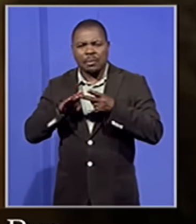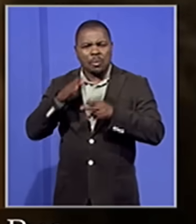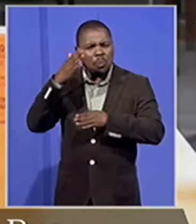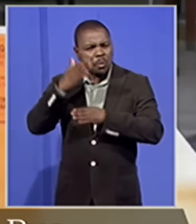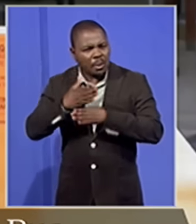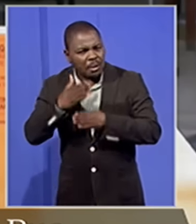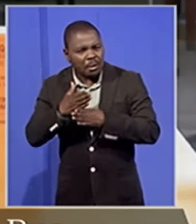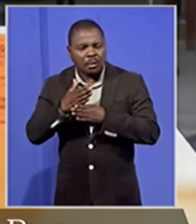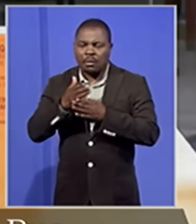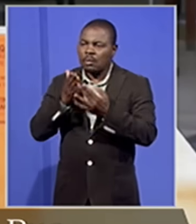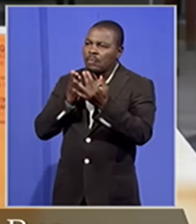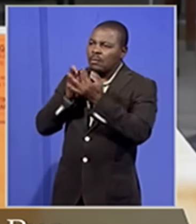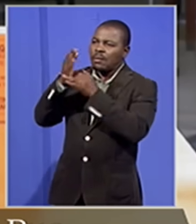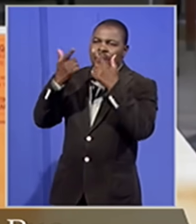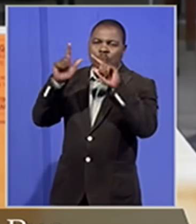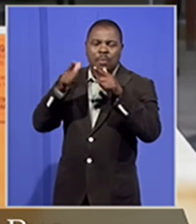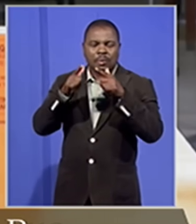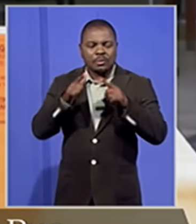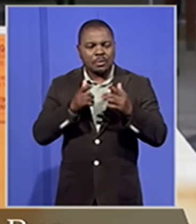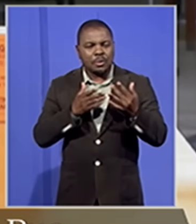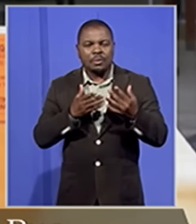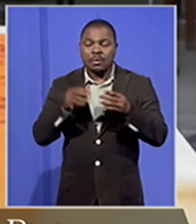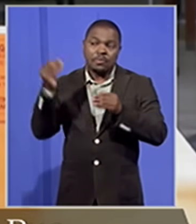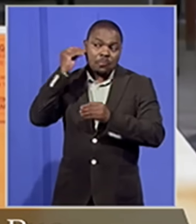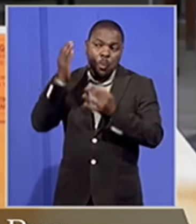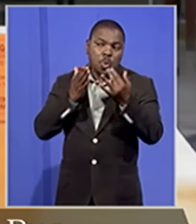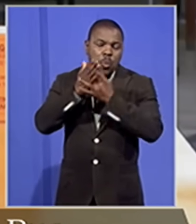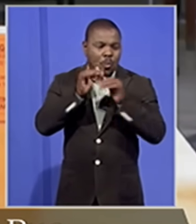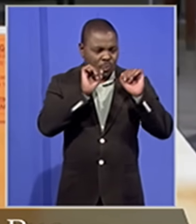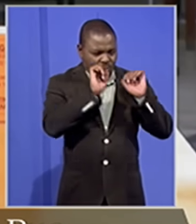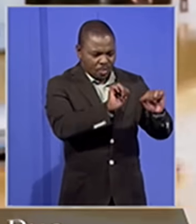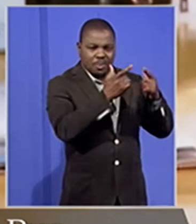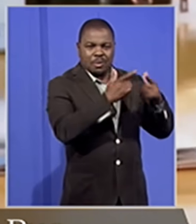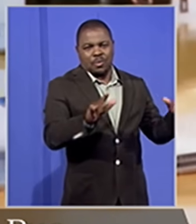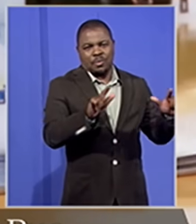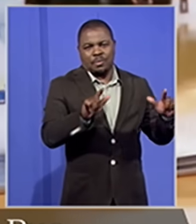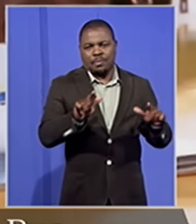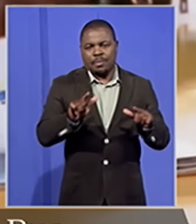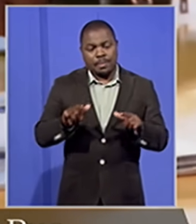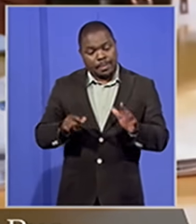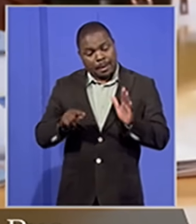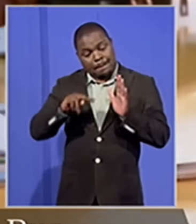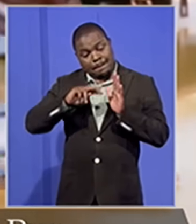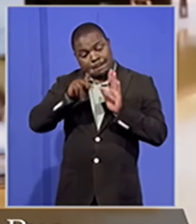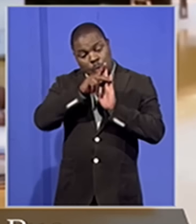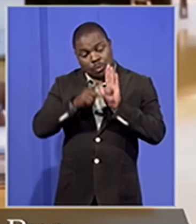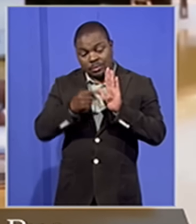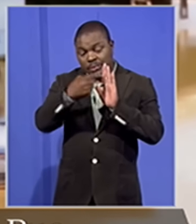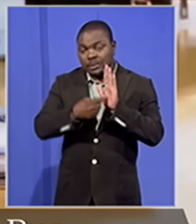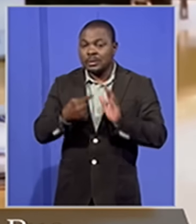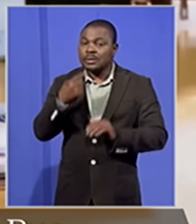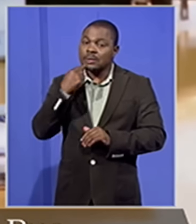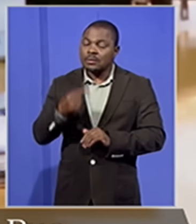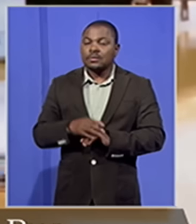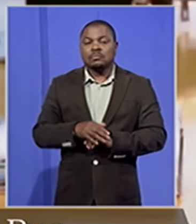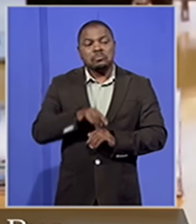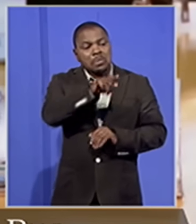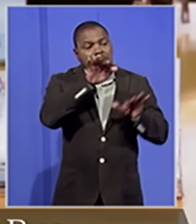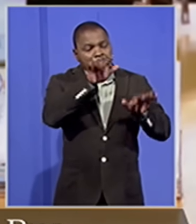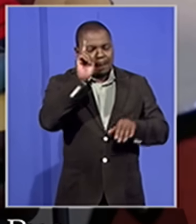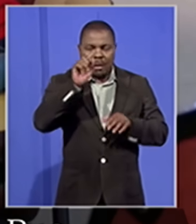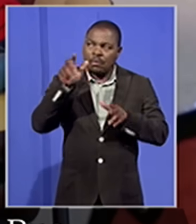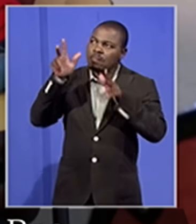puo ya bona. Leano le a dumela la dipuo hore setjhaba se fumane lesedi ka dipuo tsa lona. Ka